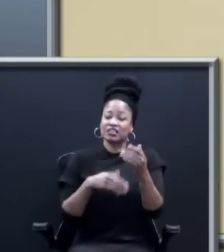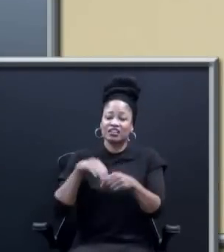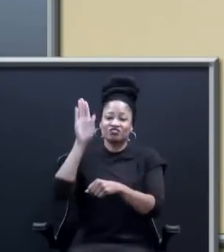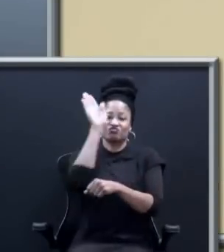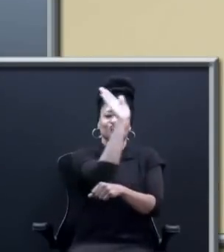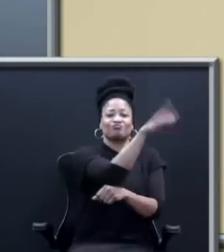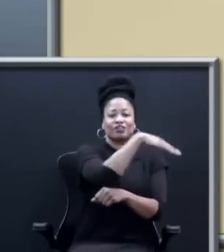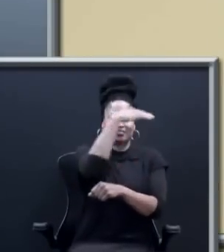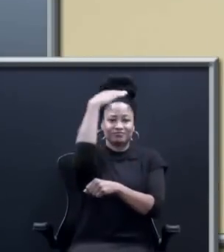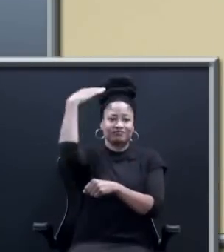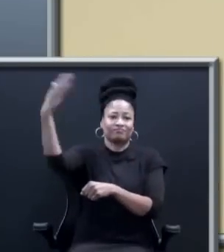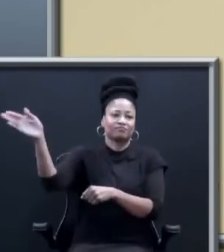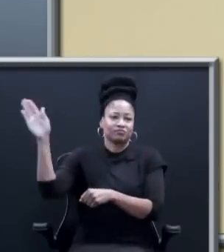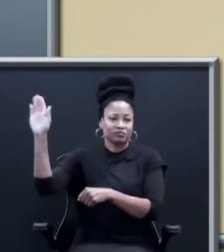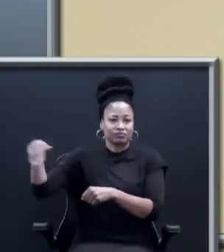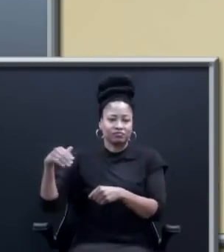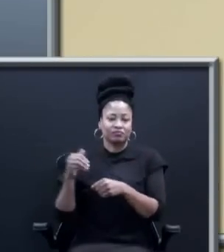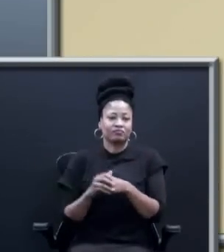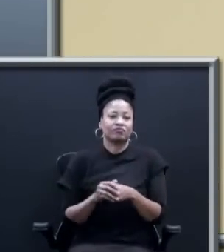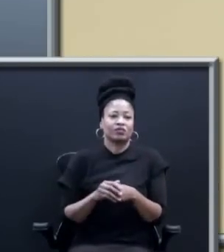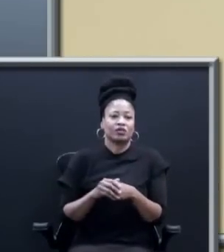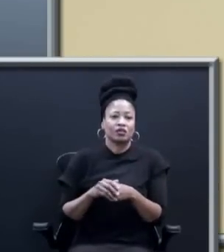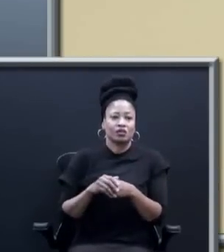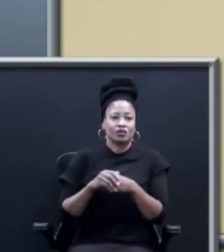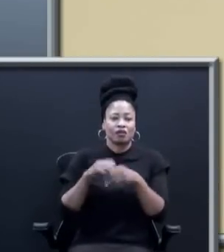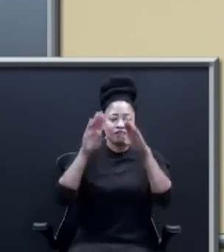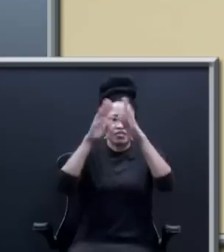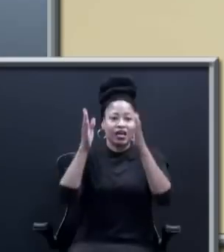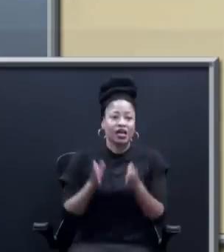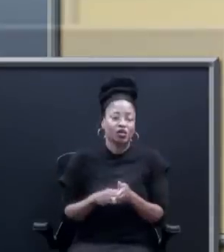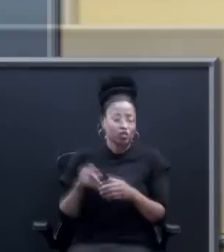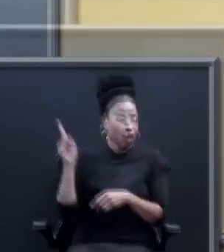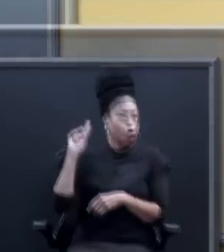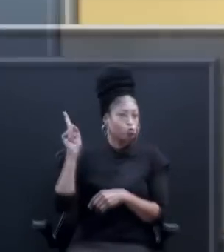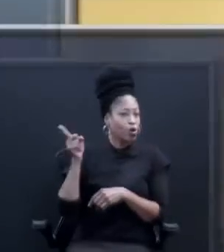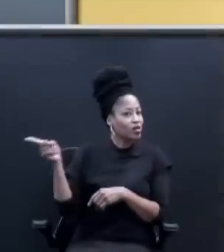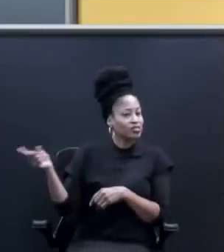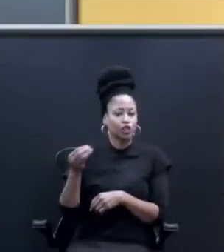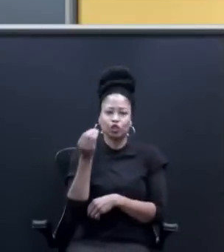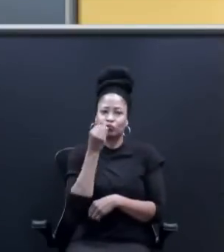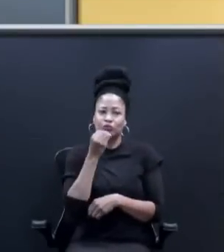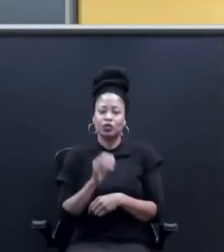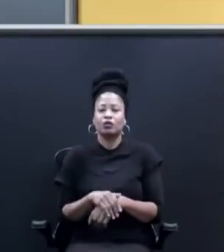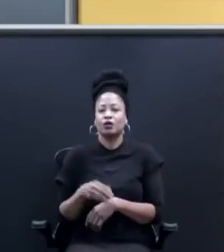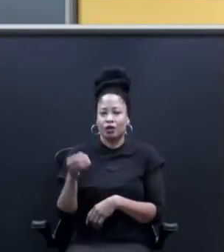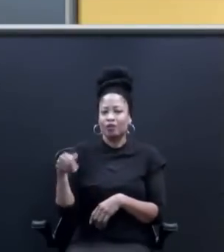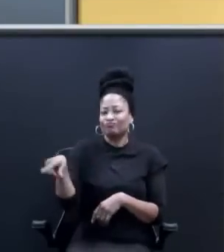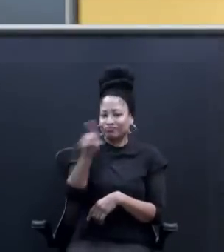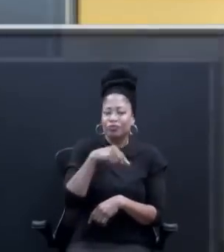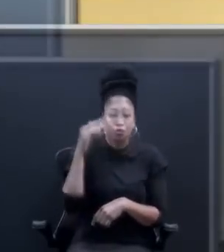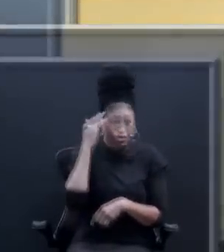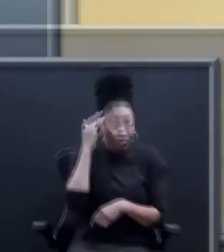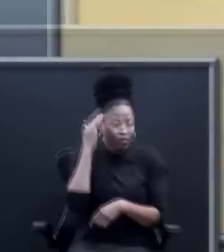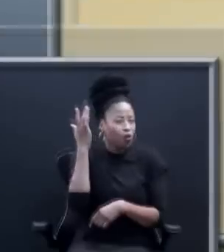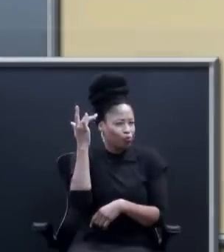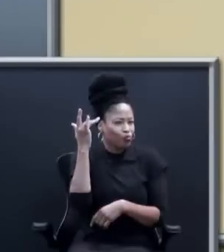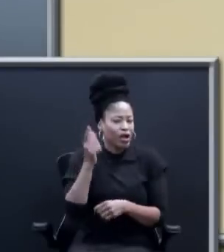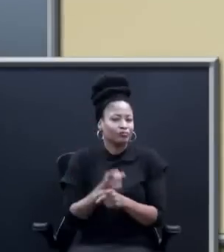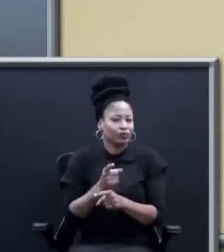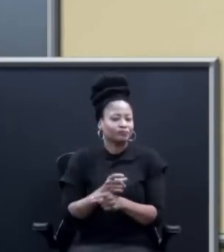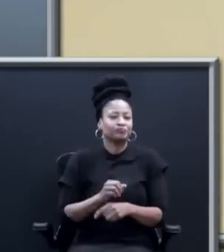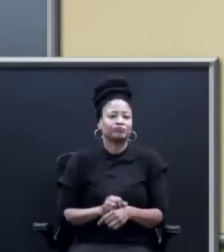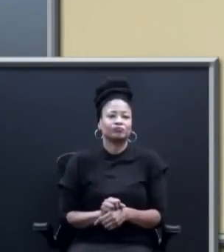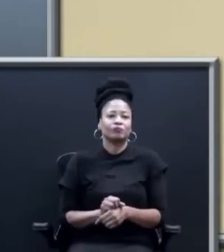upper door posts of the houses wherein they shall eat it. And we know why that is, don't we? That's right. Skip down to verse 12 and continue. For I